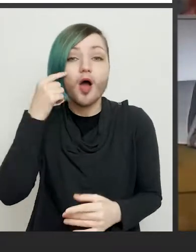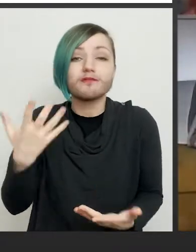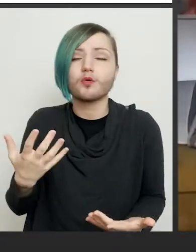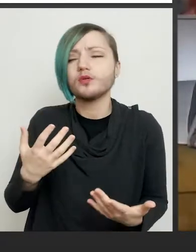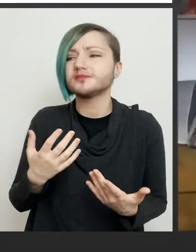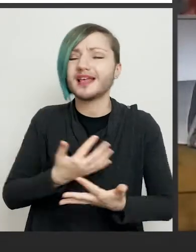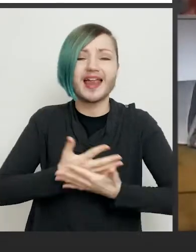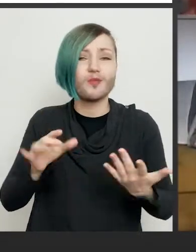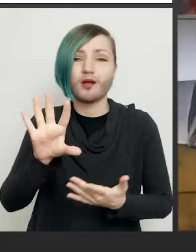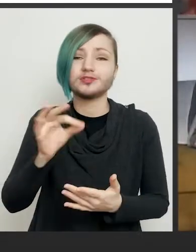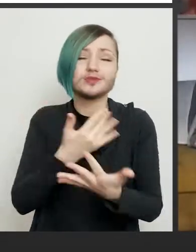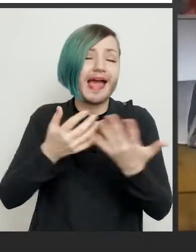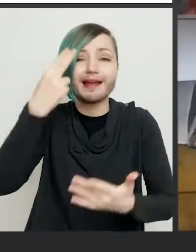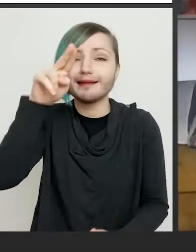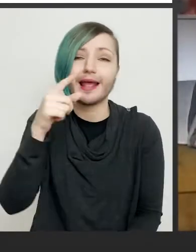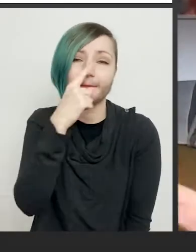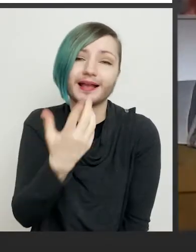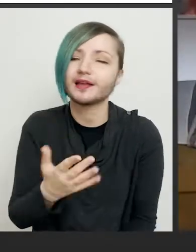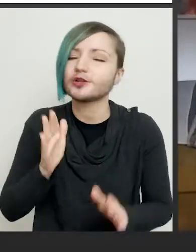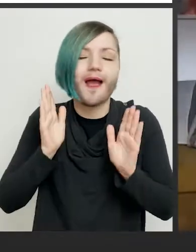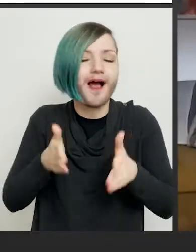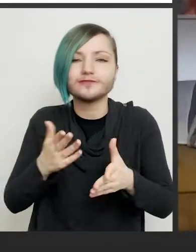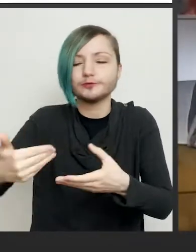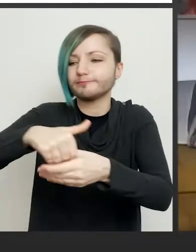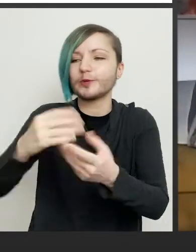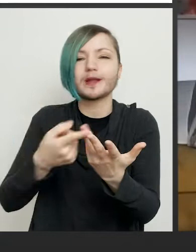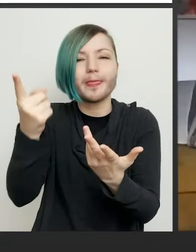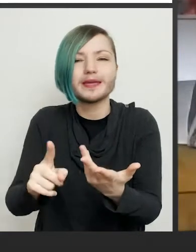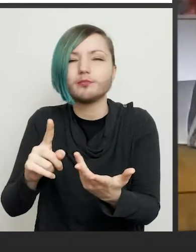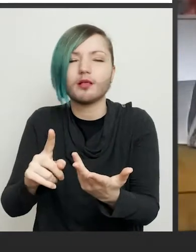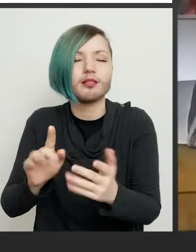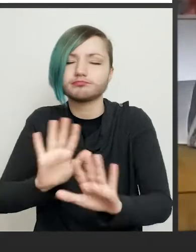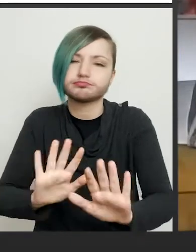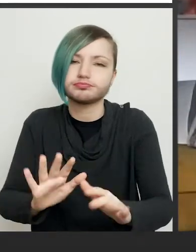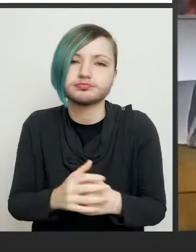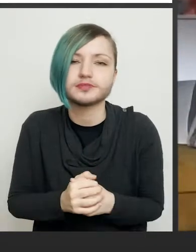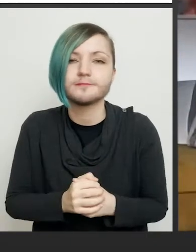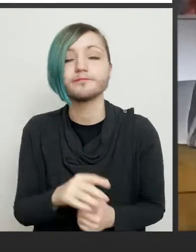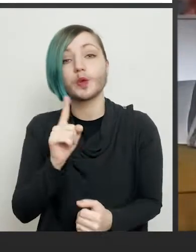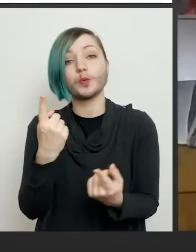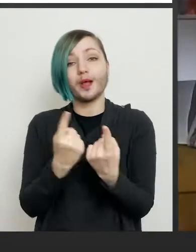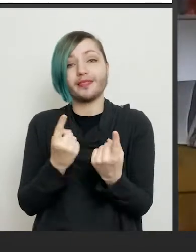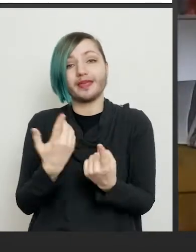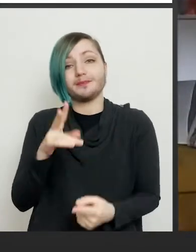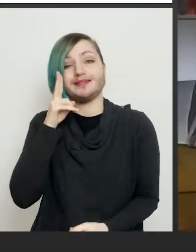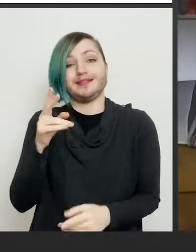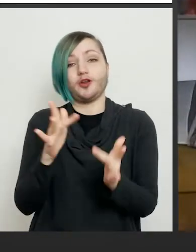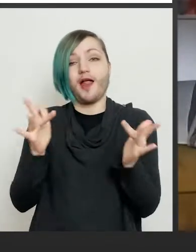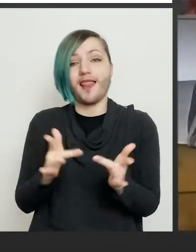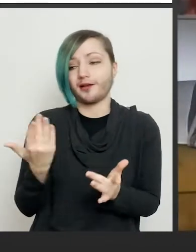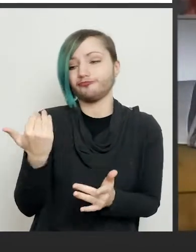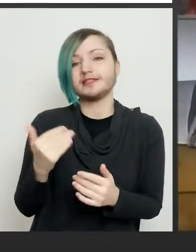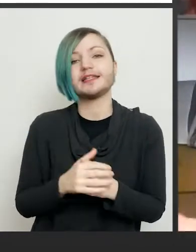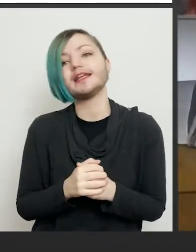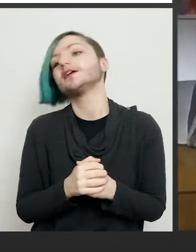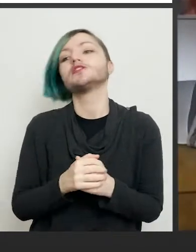can choose whatever name they want, and they don't have to do it in conjunction with anyone else. And one thing I actually saw online recently was